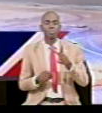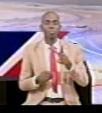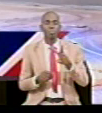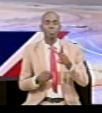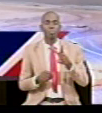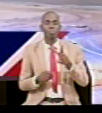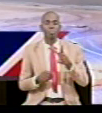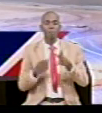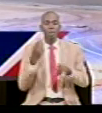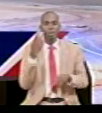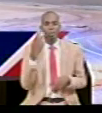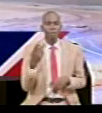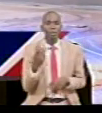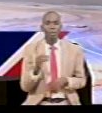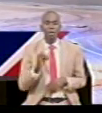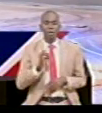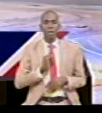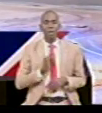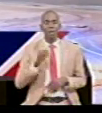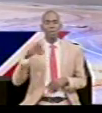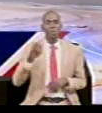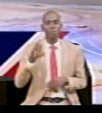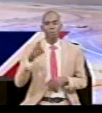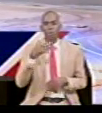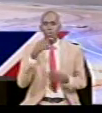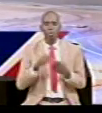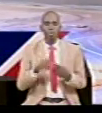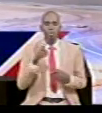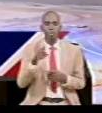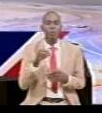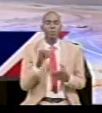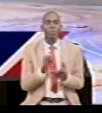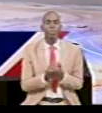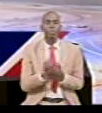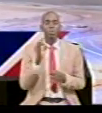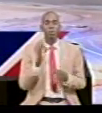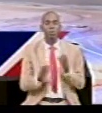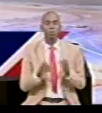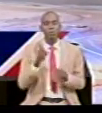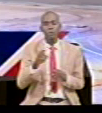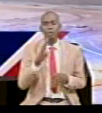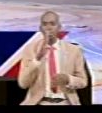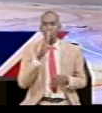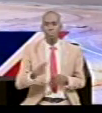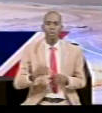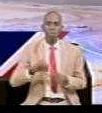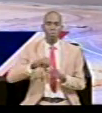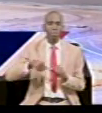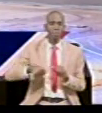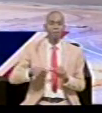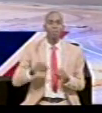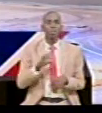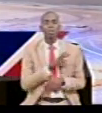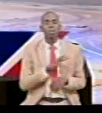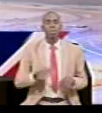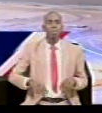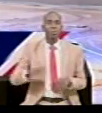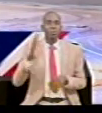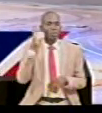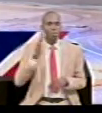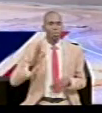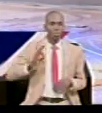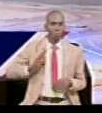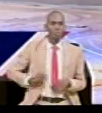Behold, I, Paul, say unto you, that if ye be circumcised, Christ shall profit